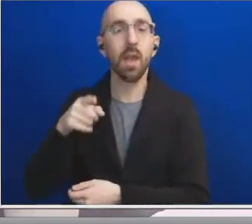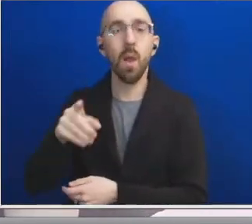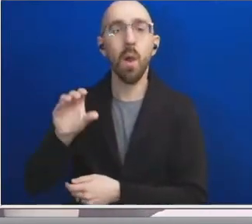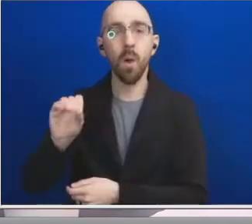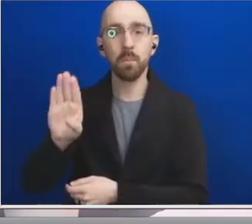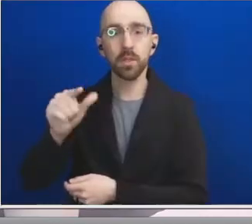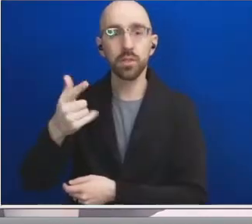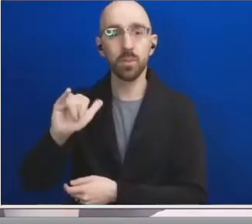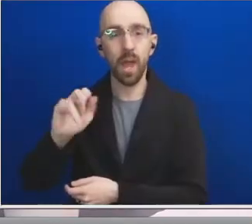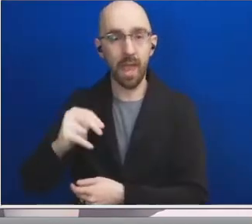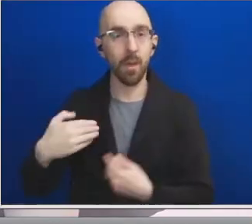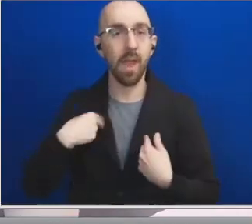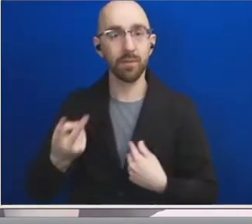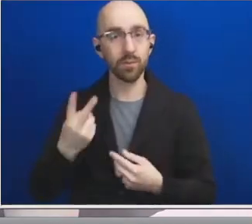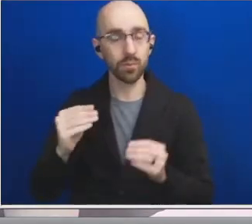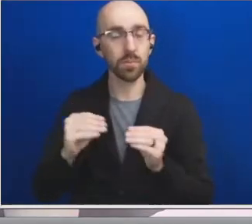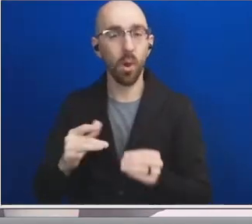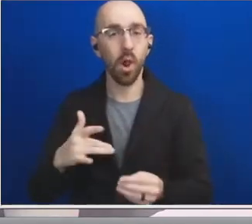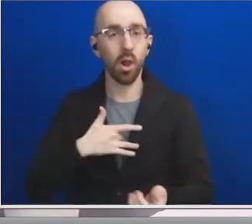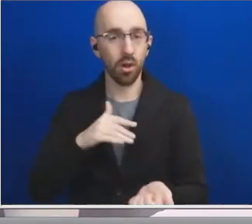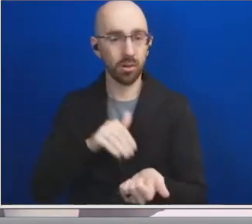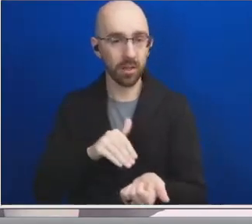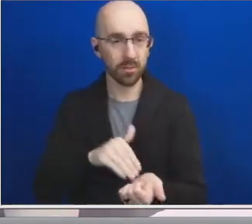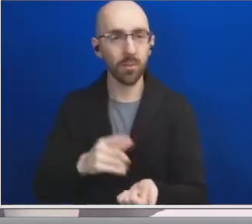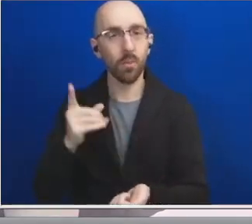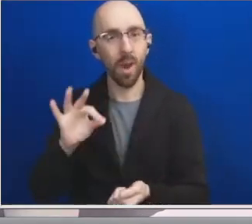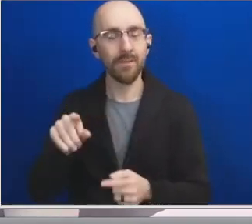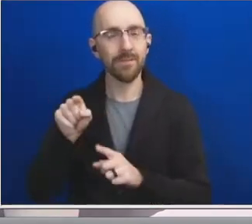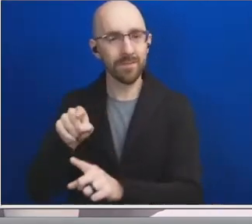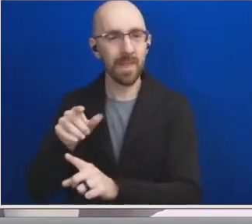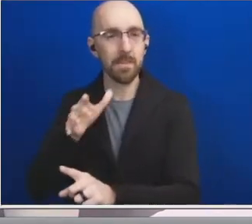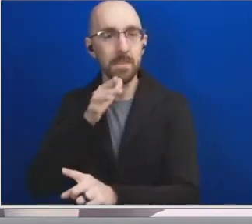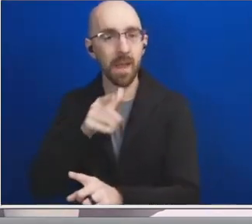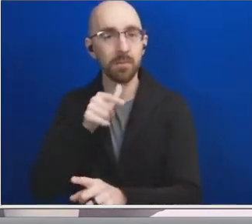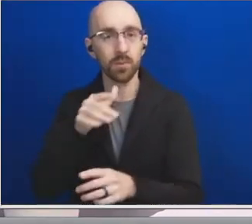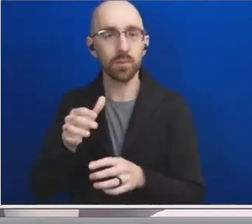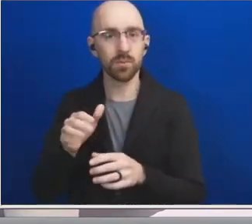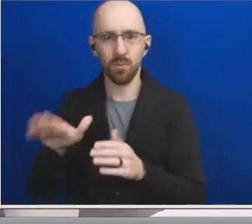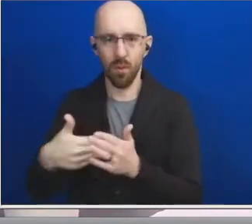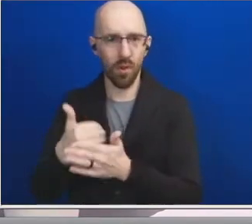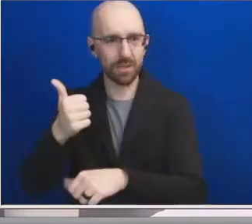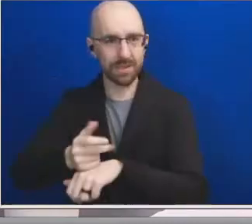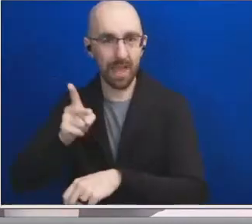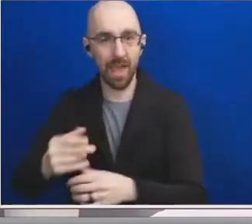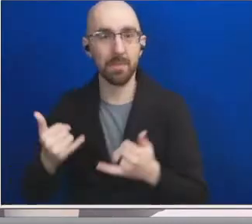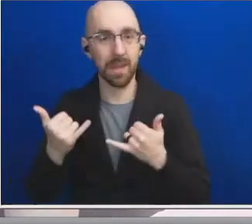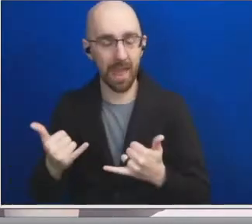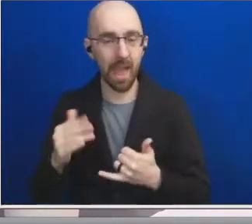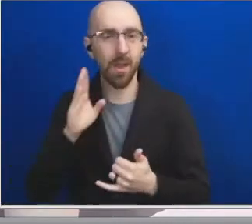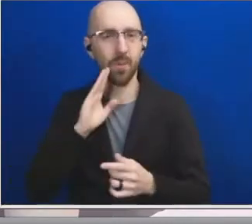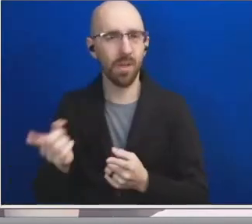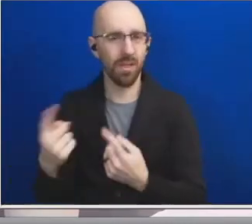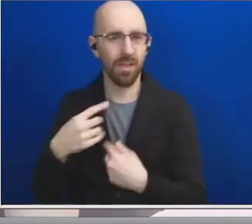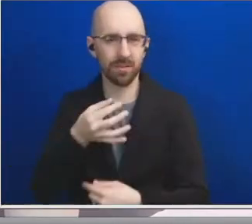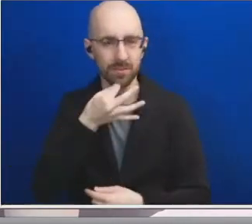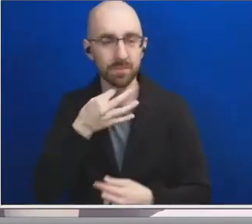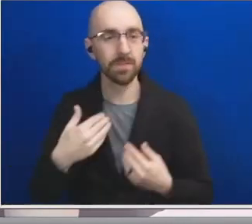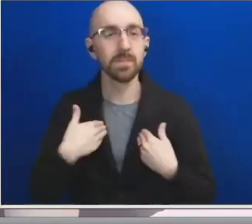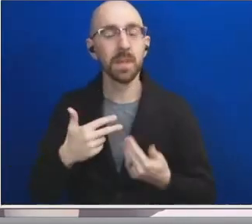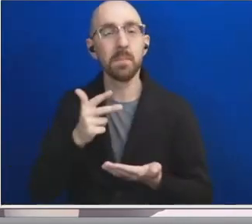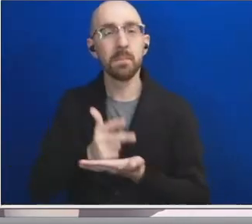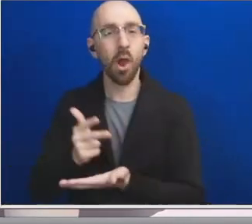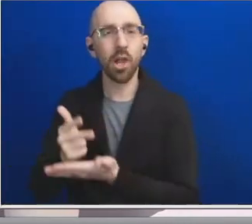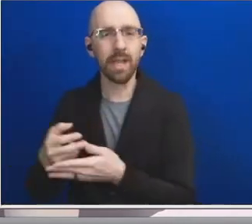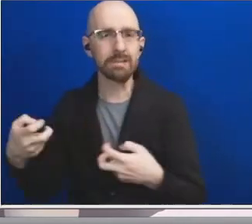cardiologists and one of our cardiologists' mom, who's getting all set up. Going to have them here in a moment, but we had a parking snafu with